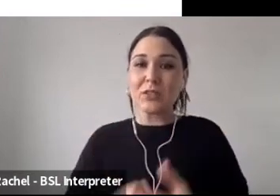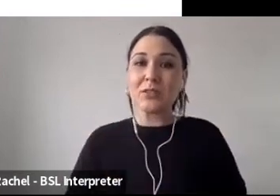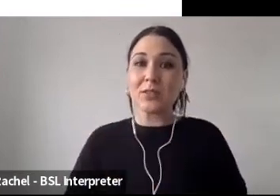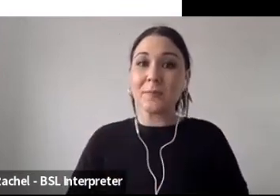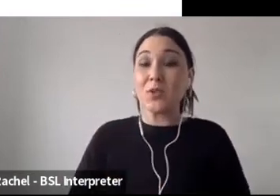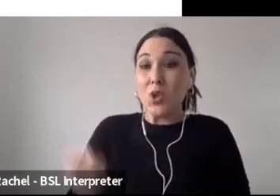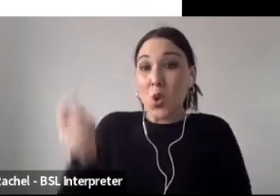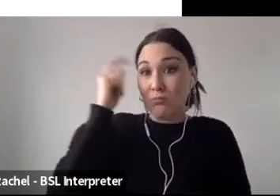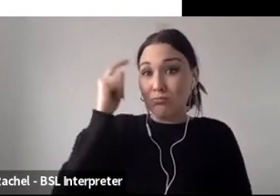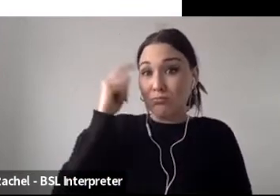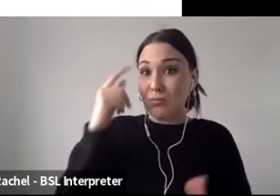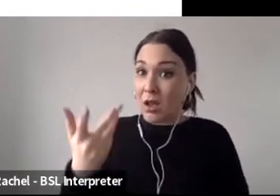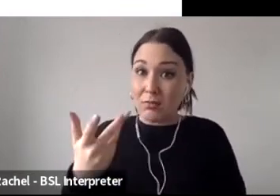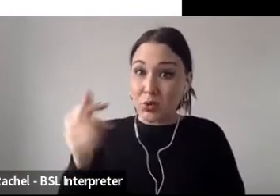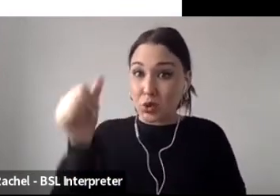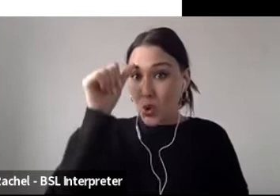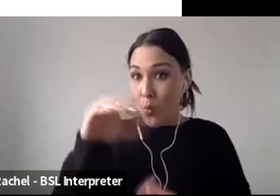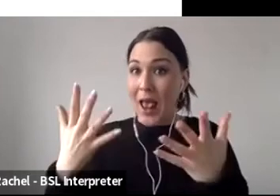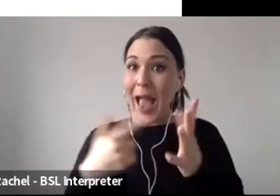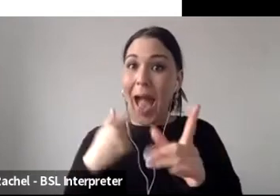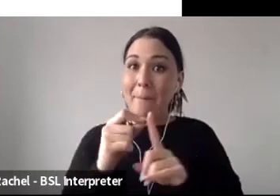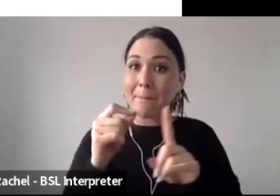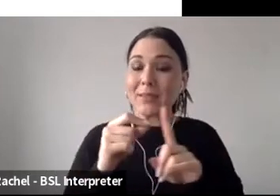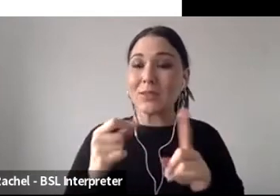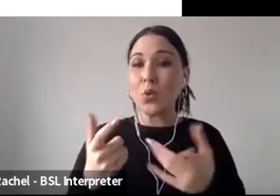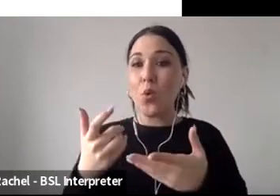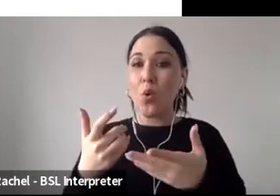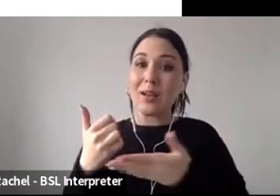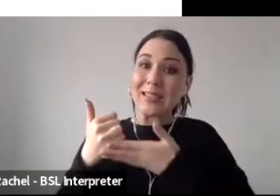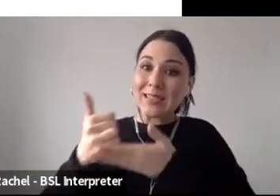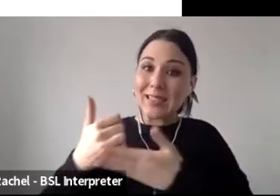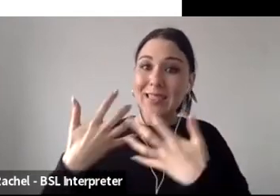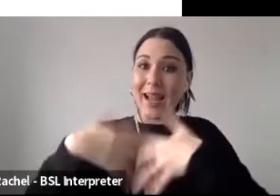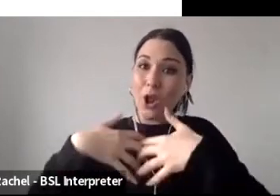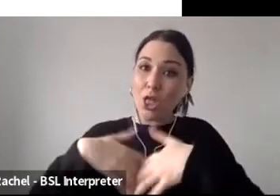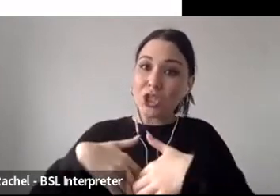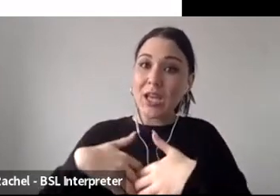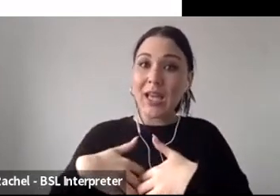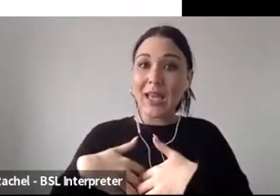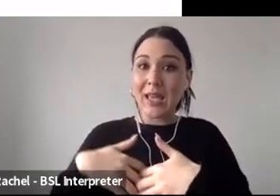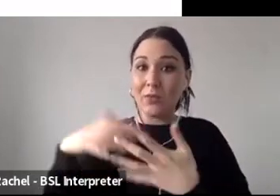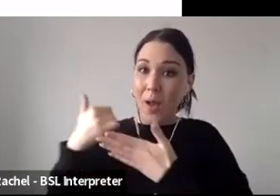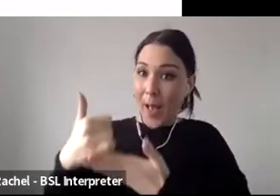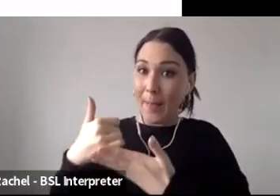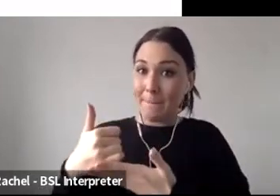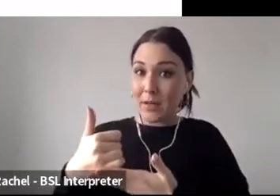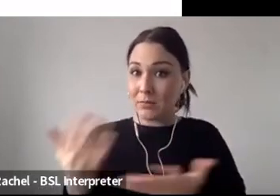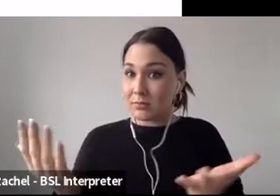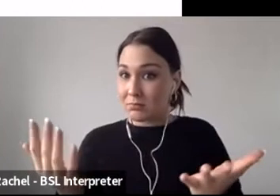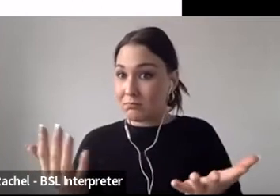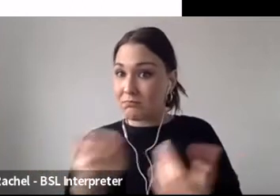particular apps or assistive technologies you can suggest that could help? If I could bring in Matthew